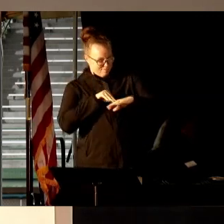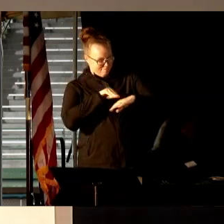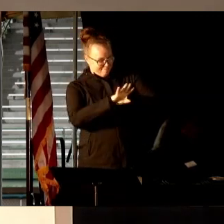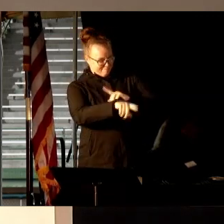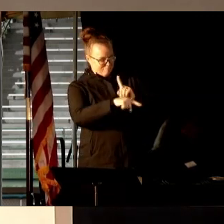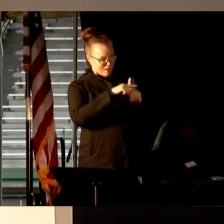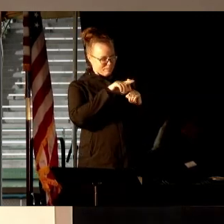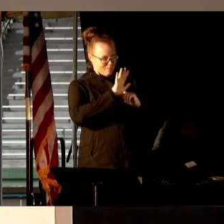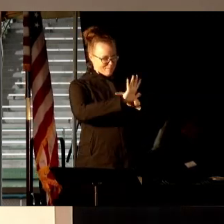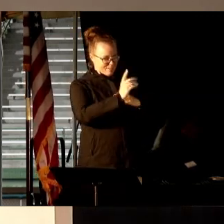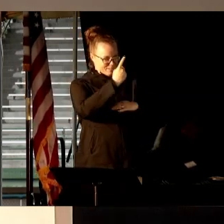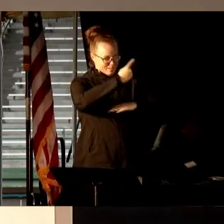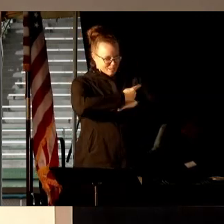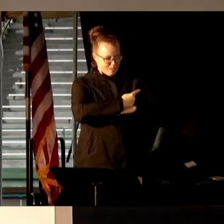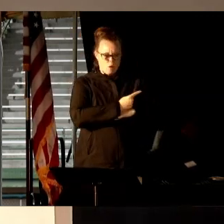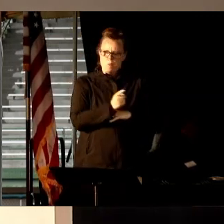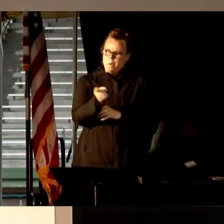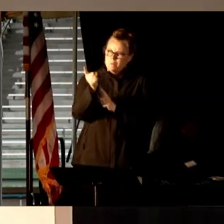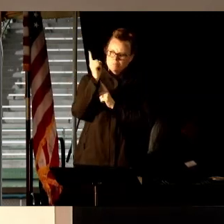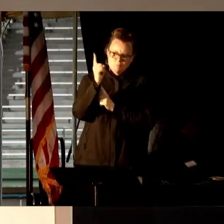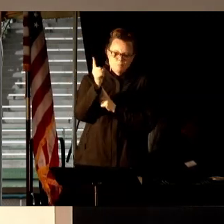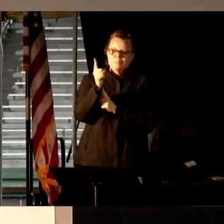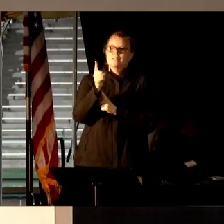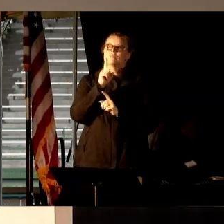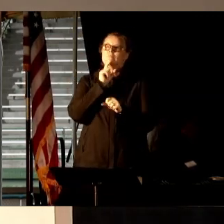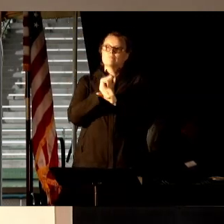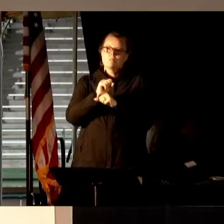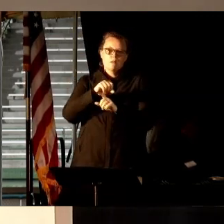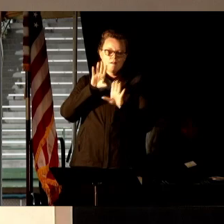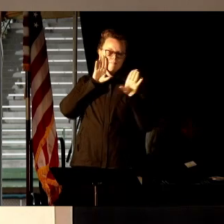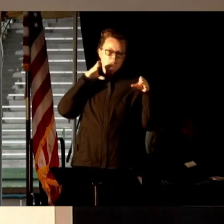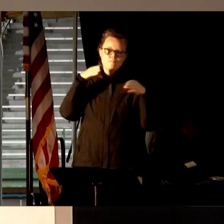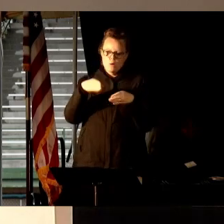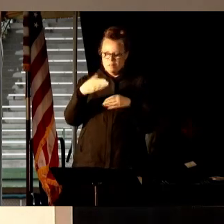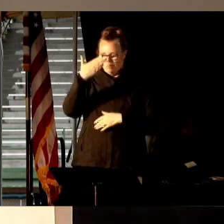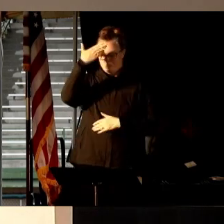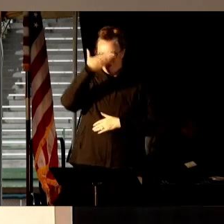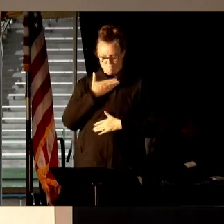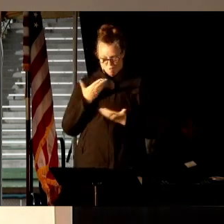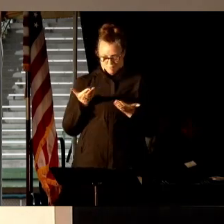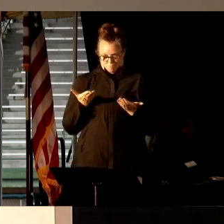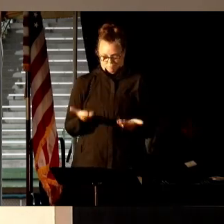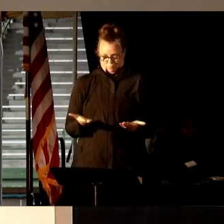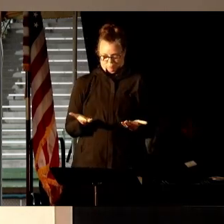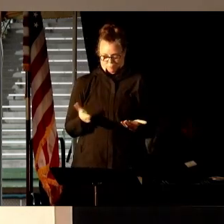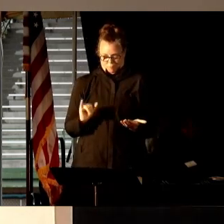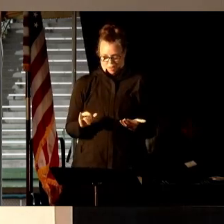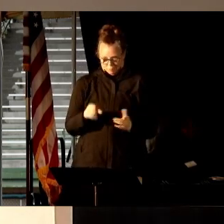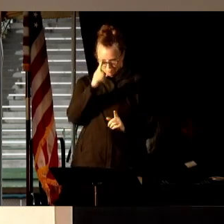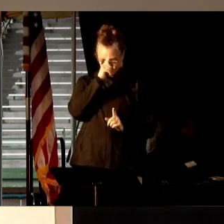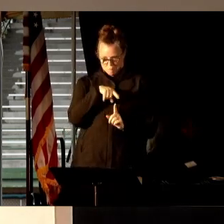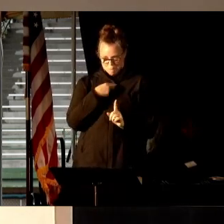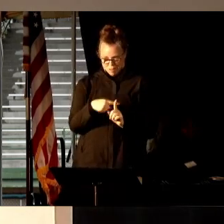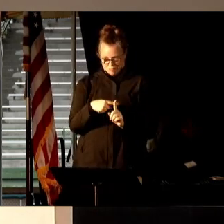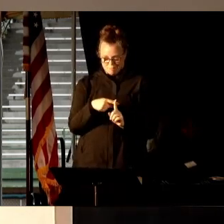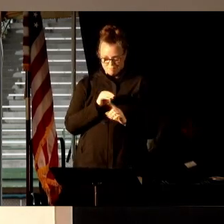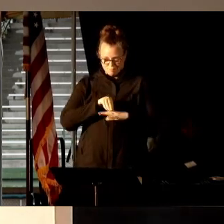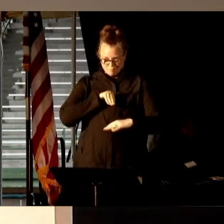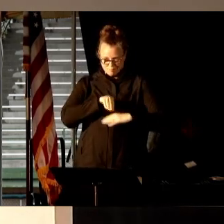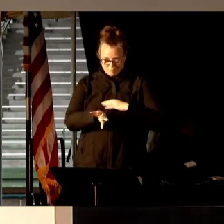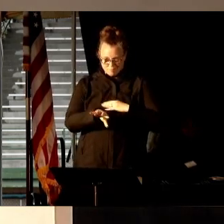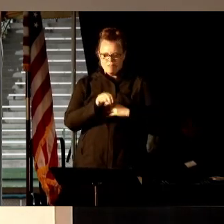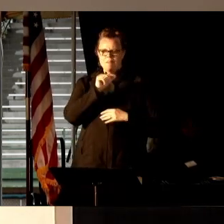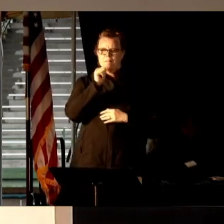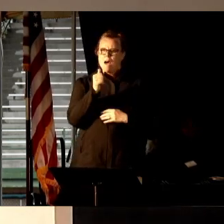is 1 second to focus on the present and what is right in front of you. The more we focus on each other, not on appearance